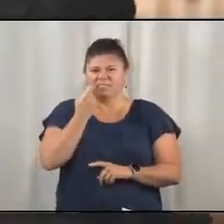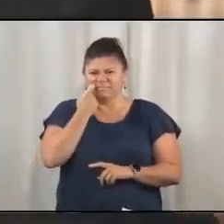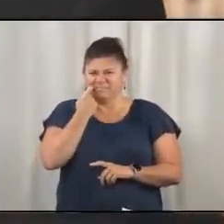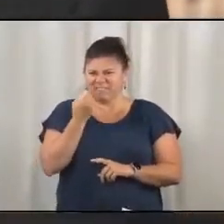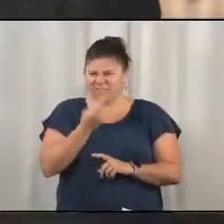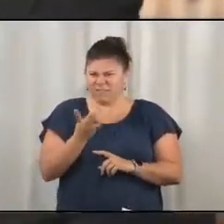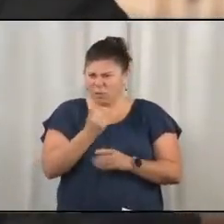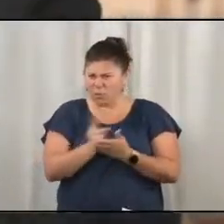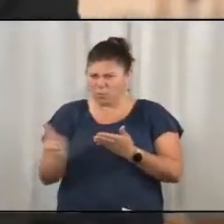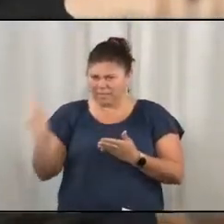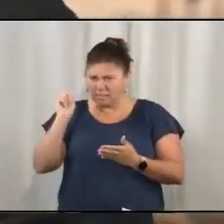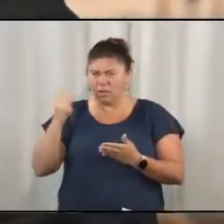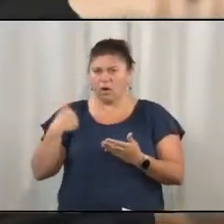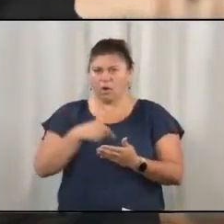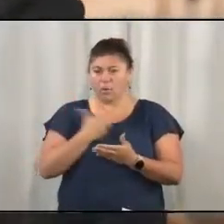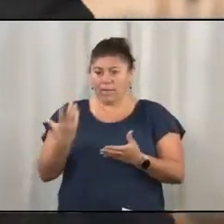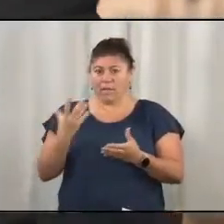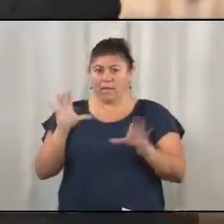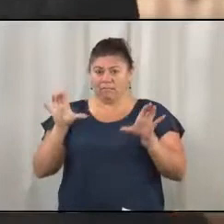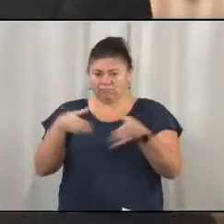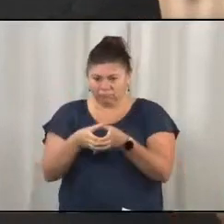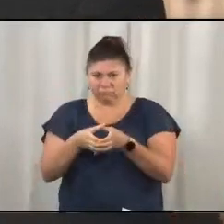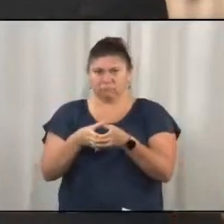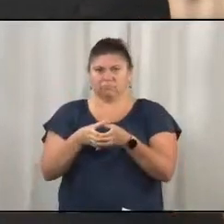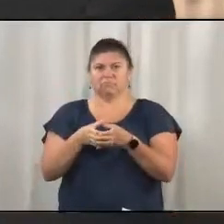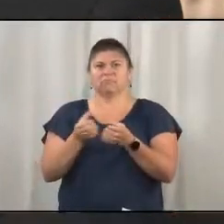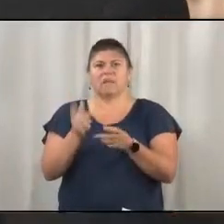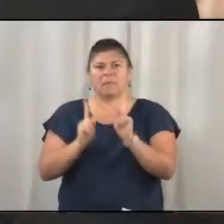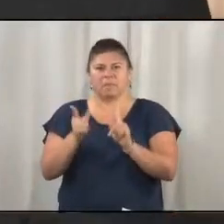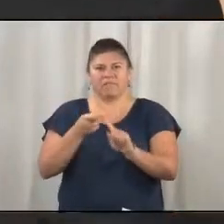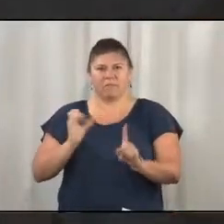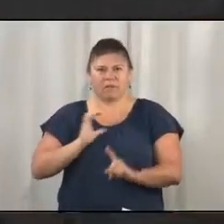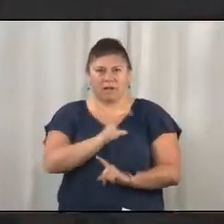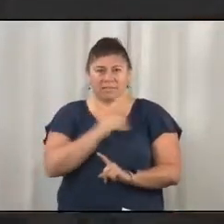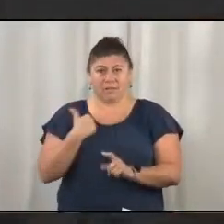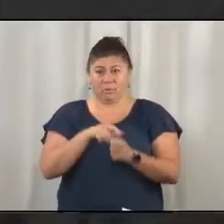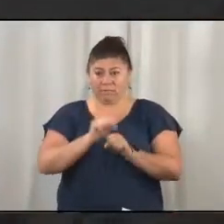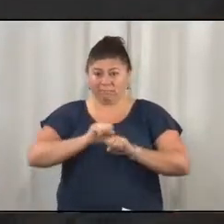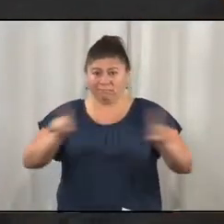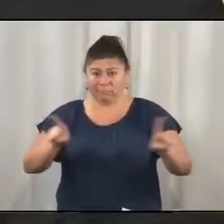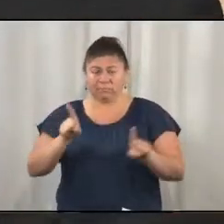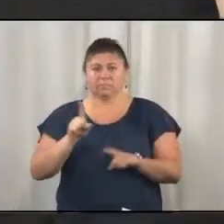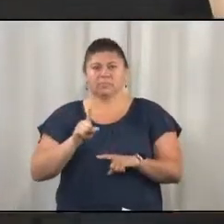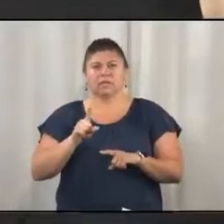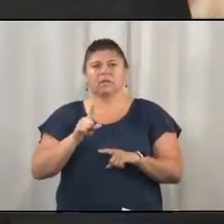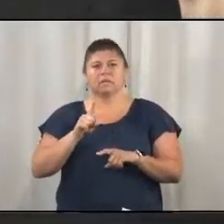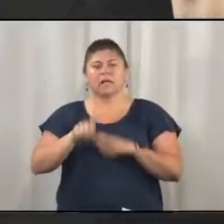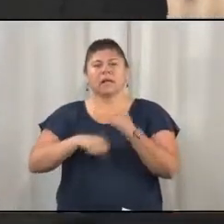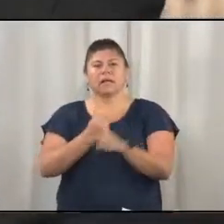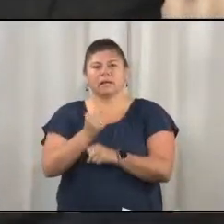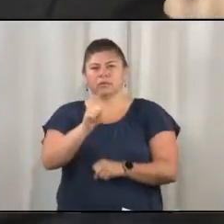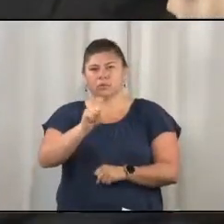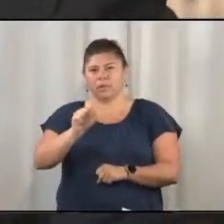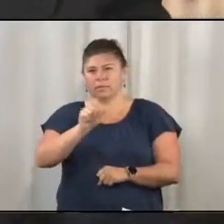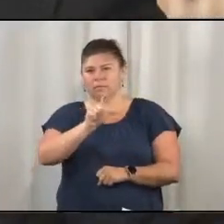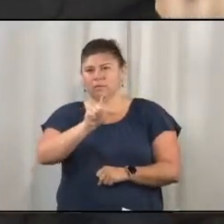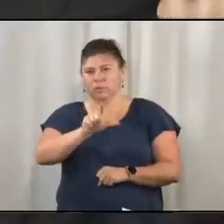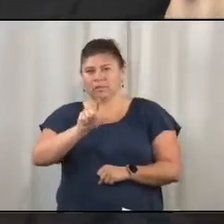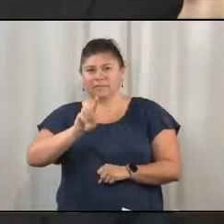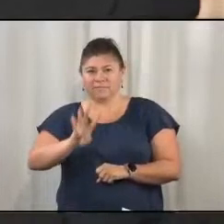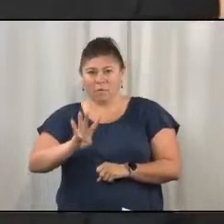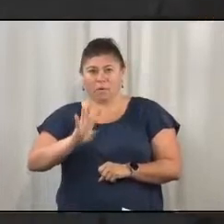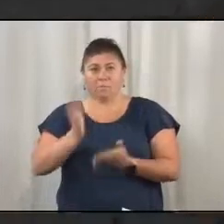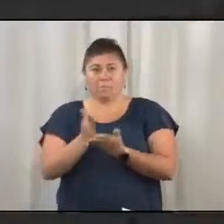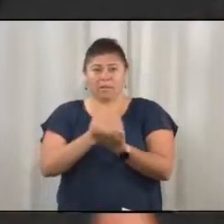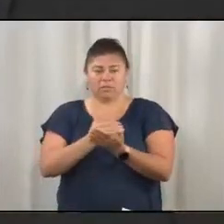city manager and we released the FY24 budget on August 1st. Last year, we approved our first strategic vision,